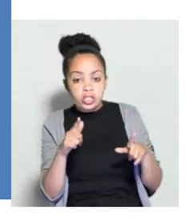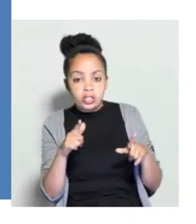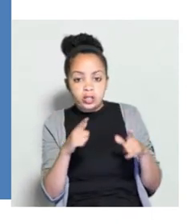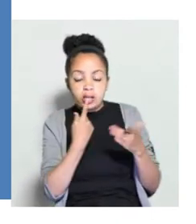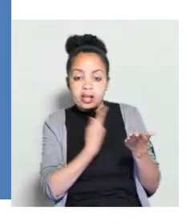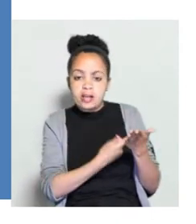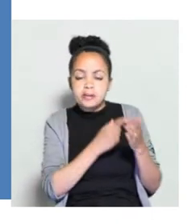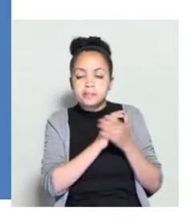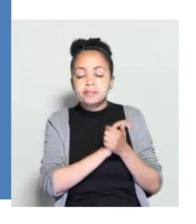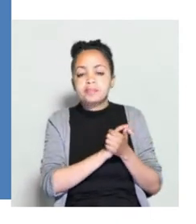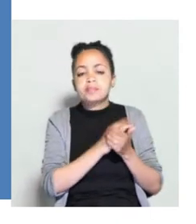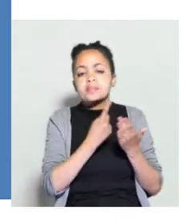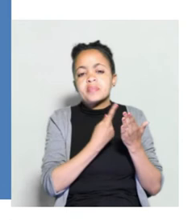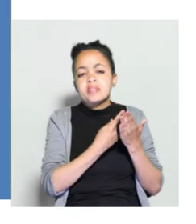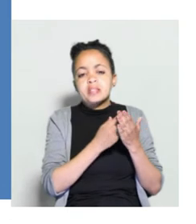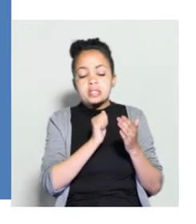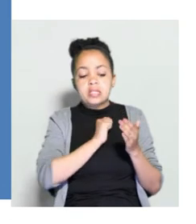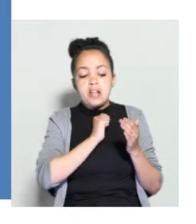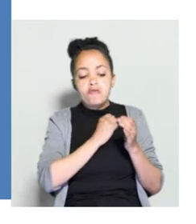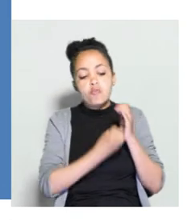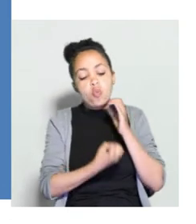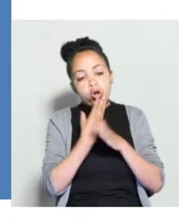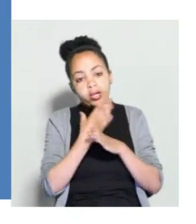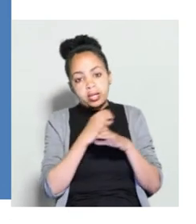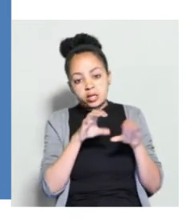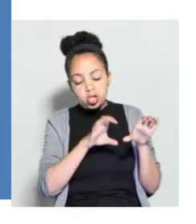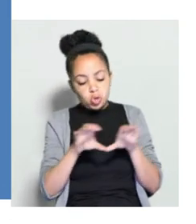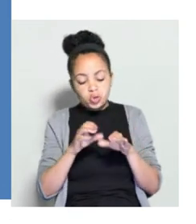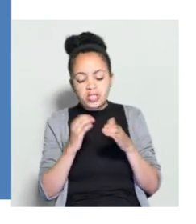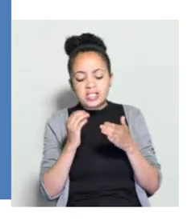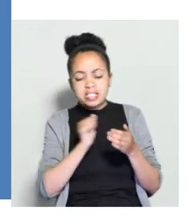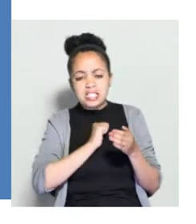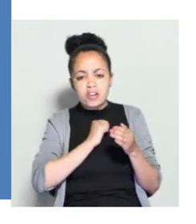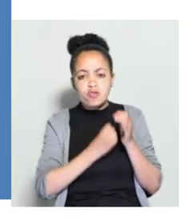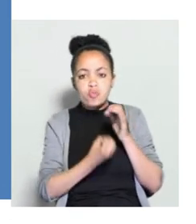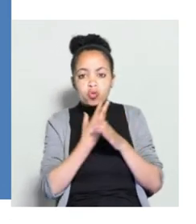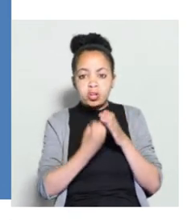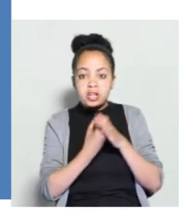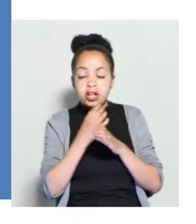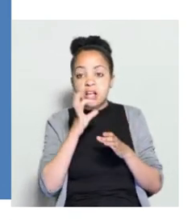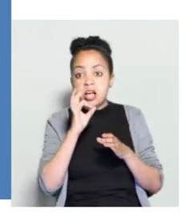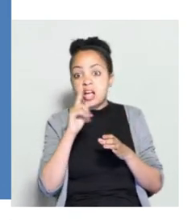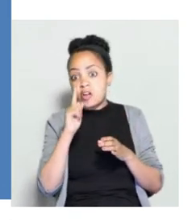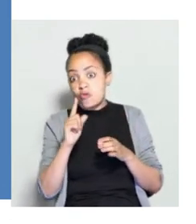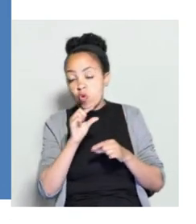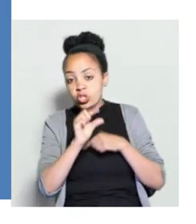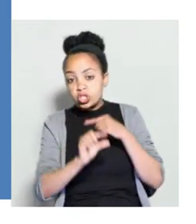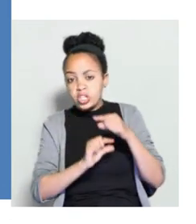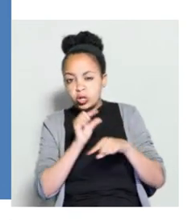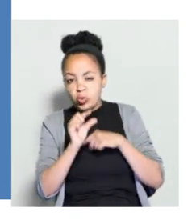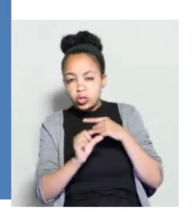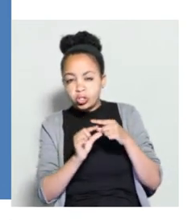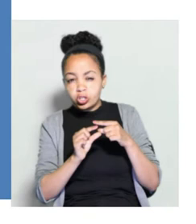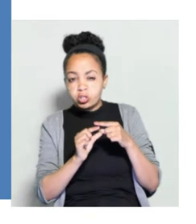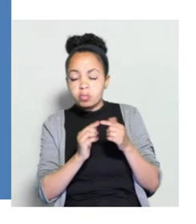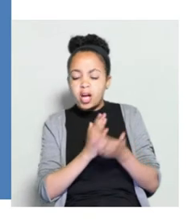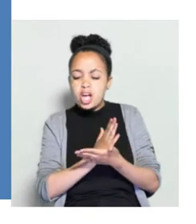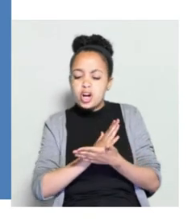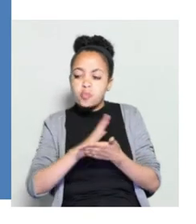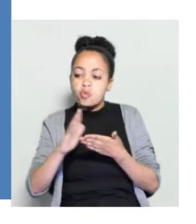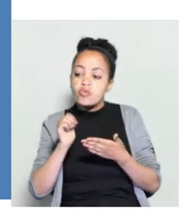here. He self-pollinate here. Self-pollinate the offspring of F1 generation by removing